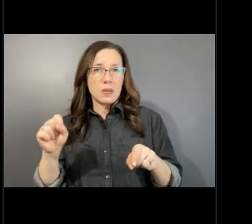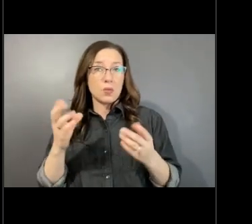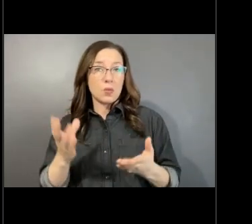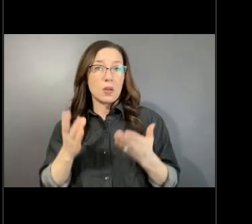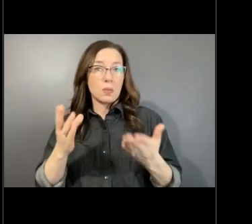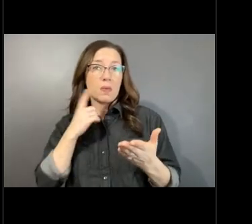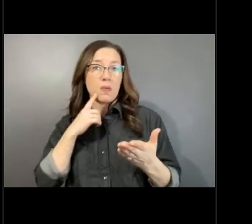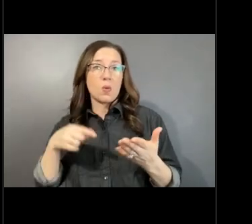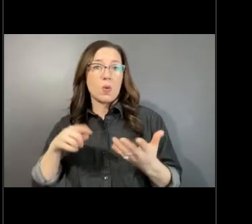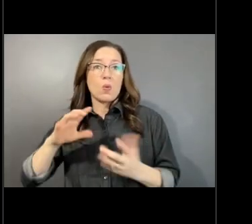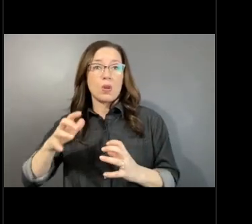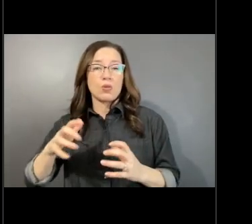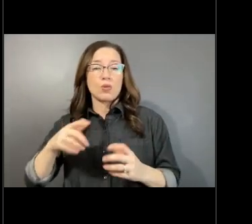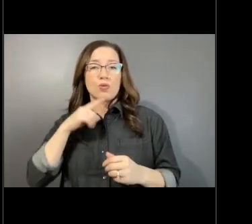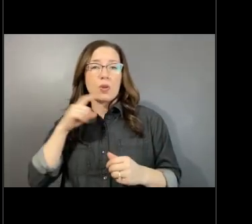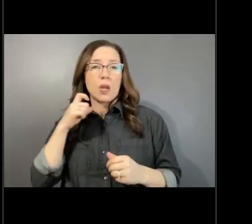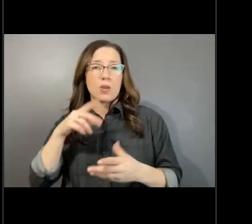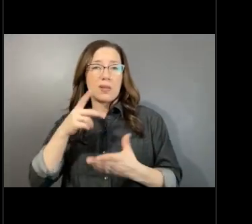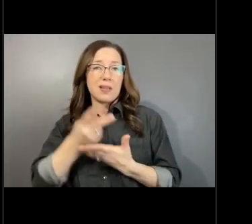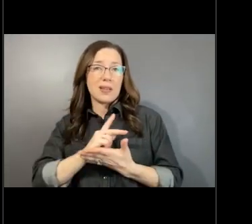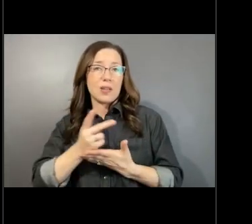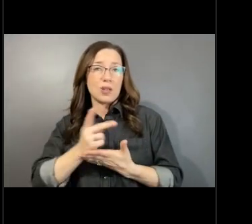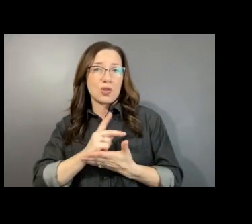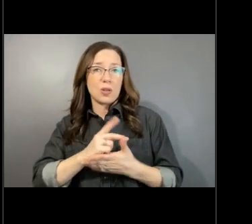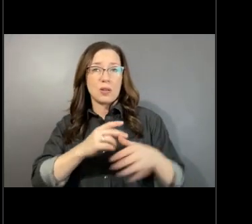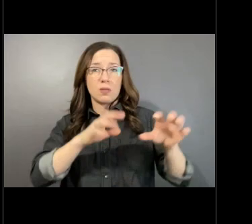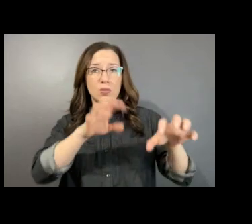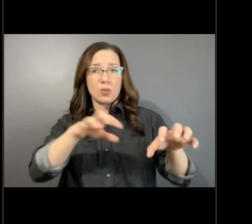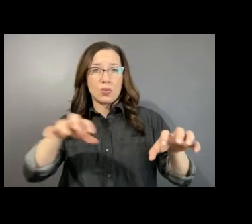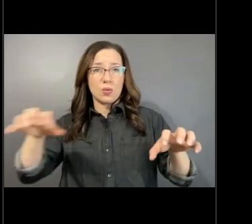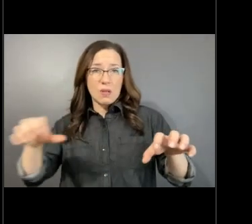and dryers in a kitchen along a row